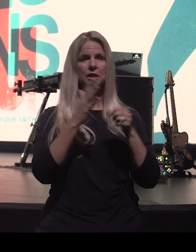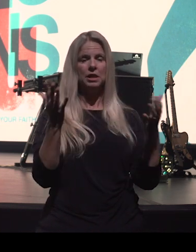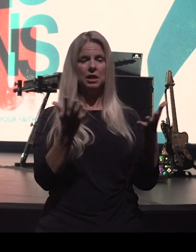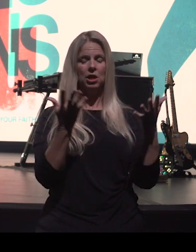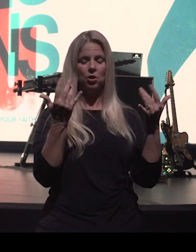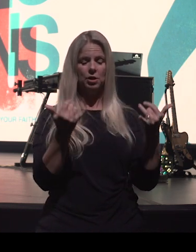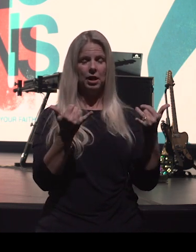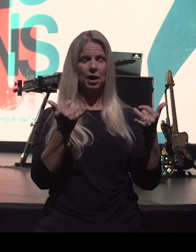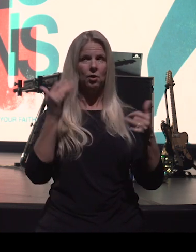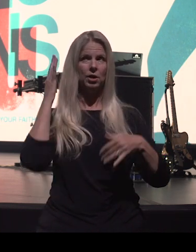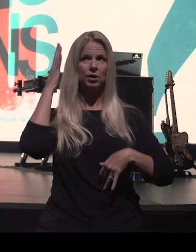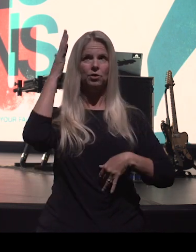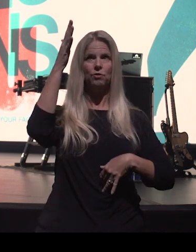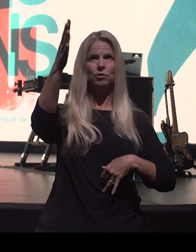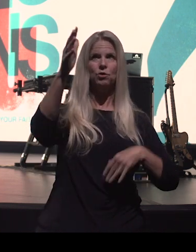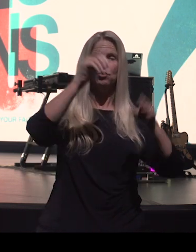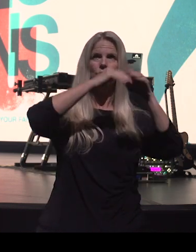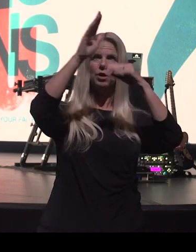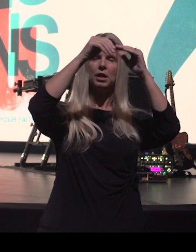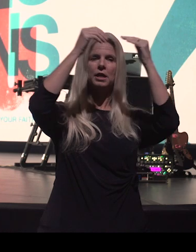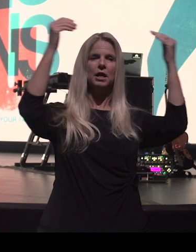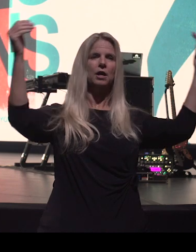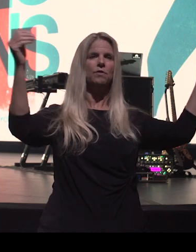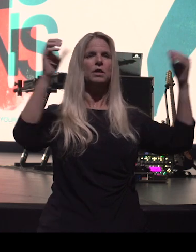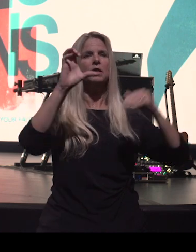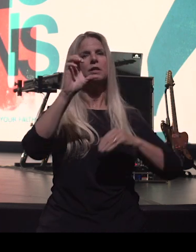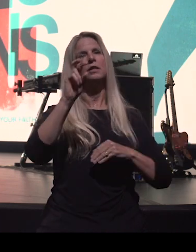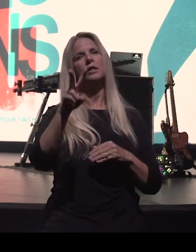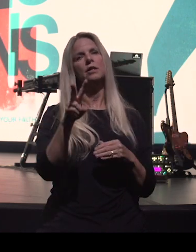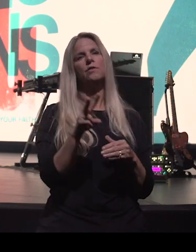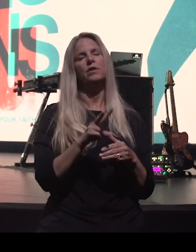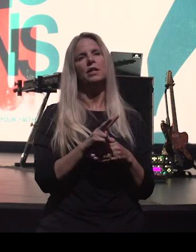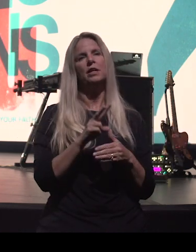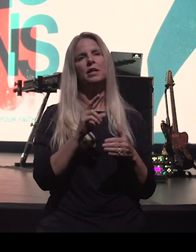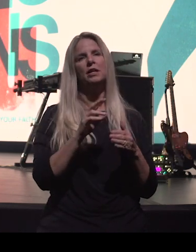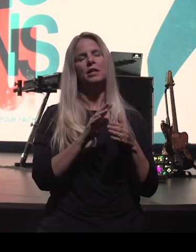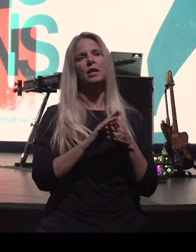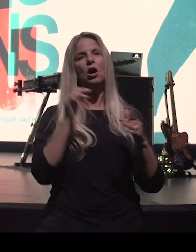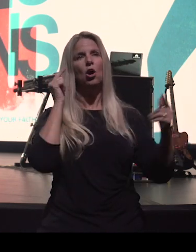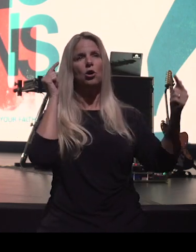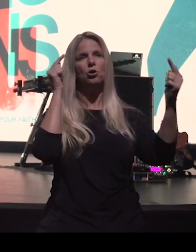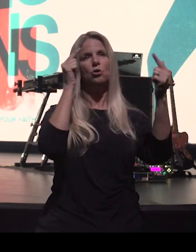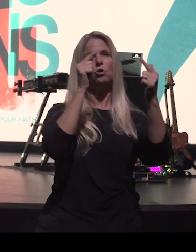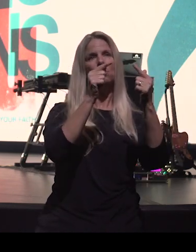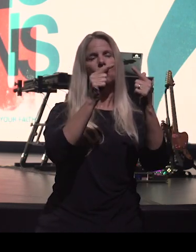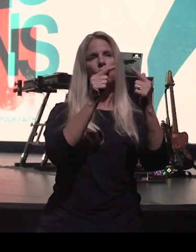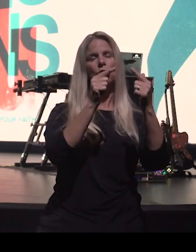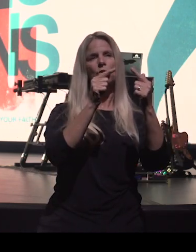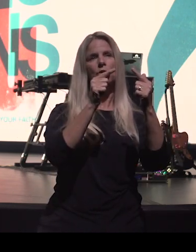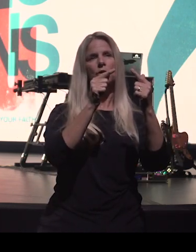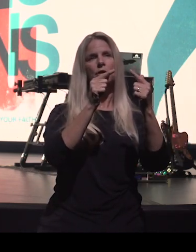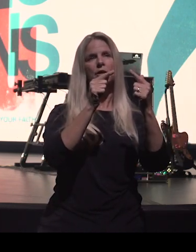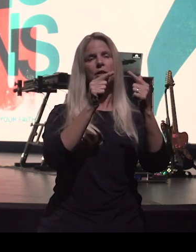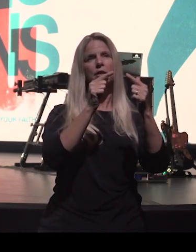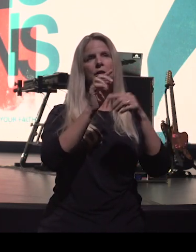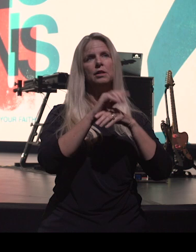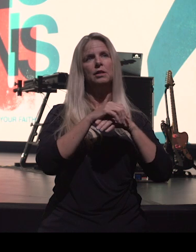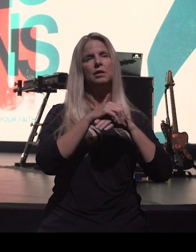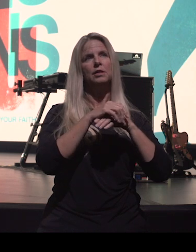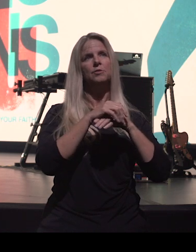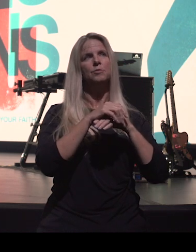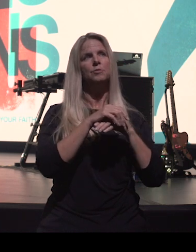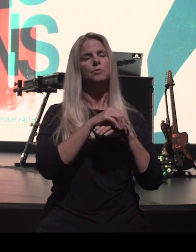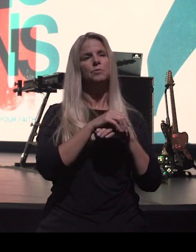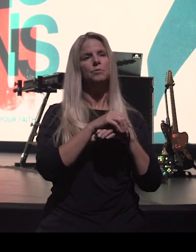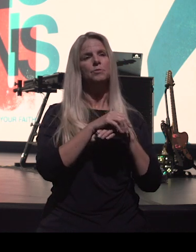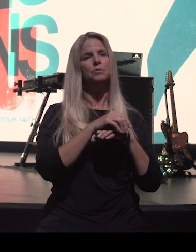And that is why at CCV, our greatest goal is not that you just decide to follow Jesus. Listen, for those of you, 1,103